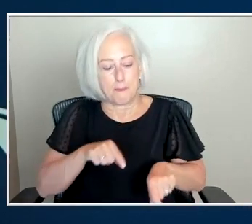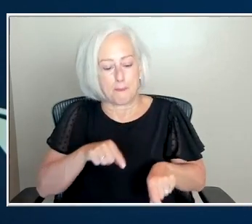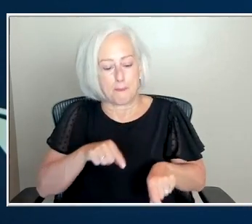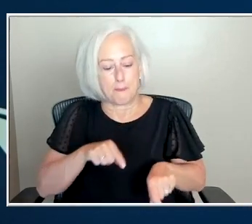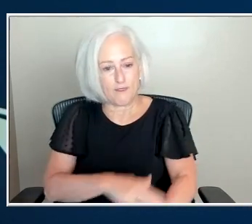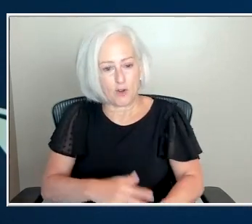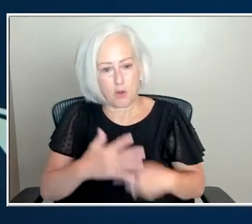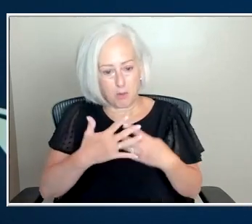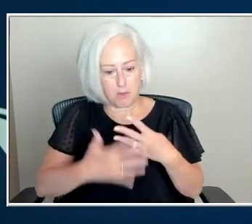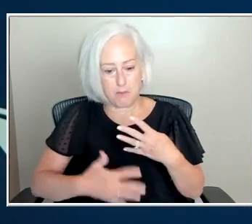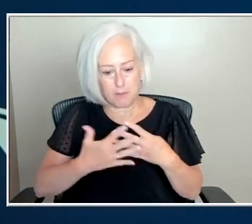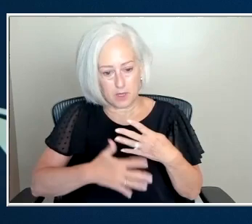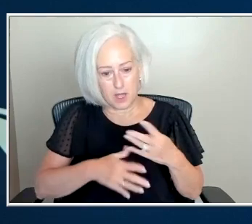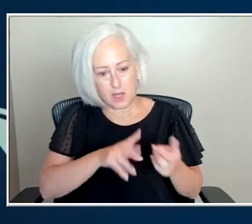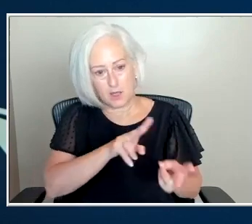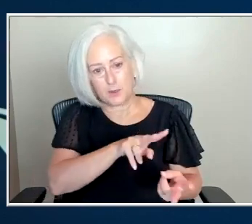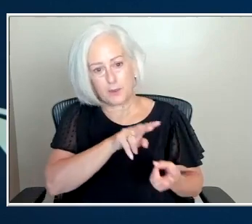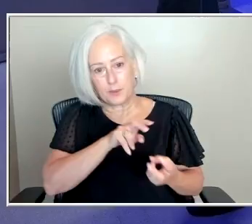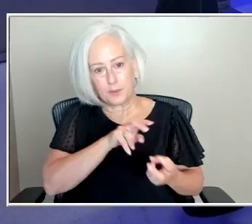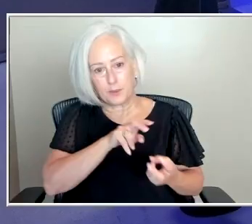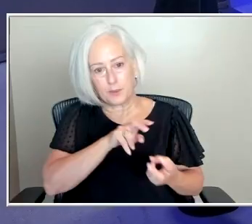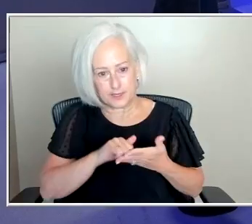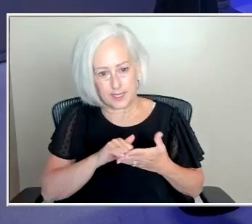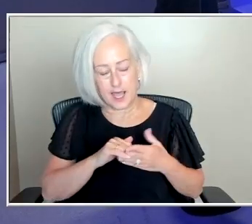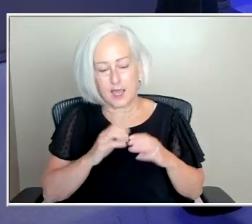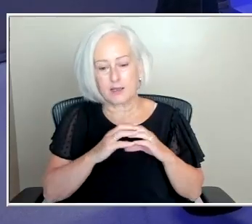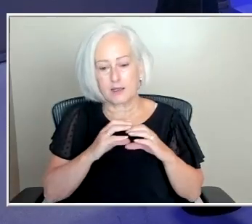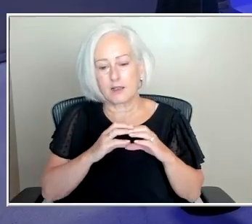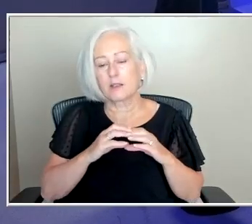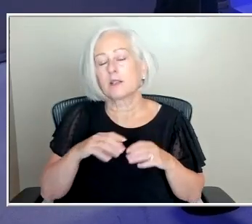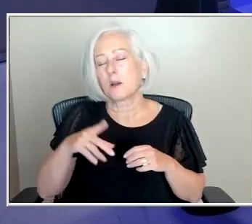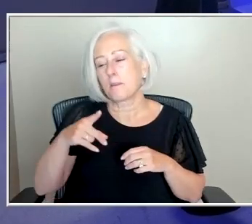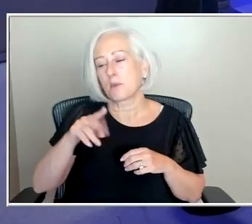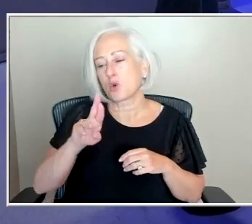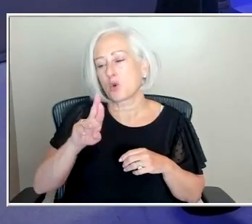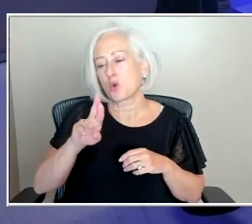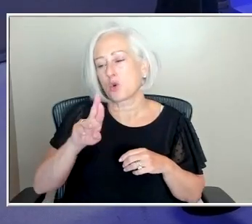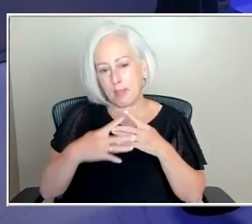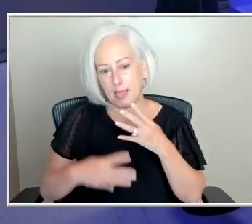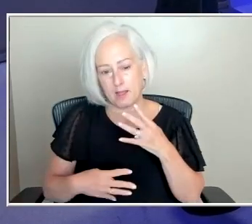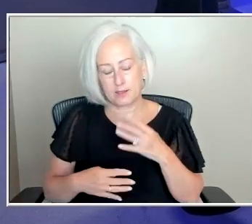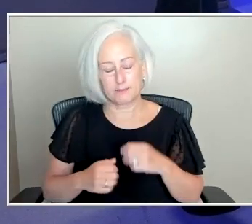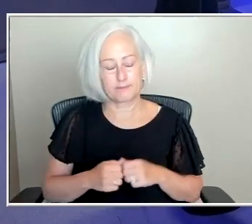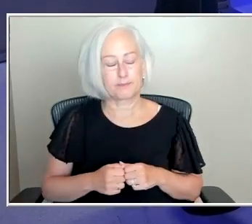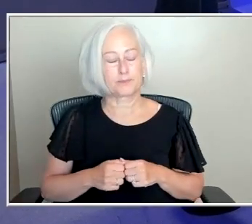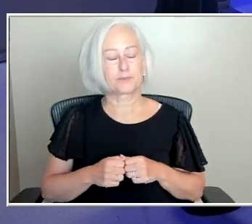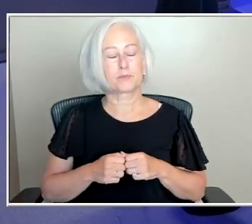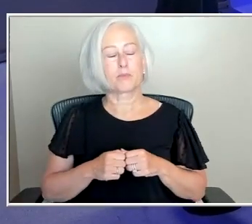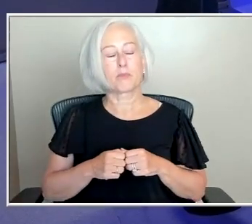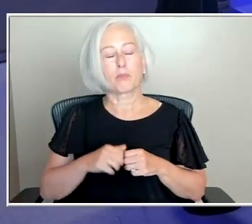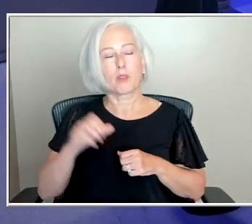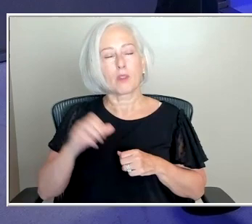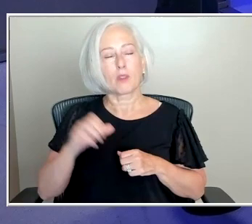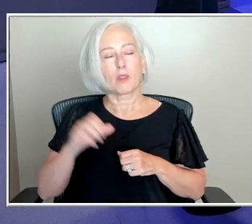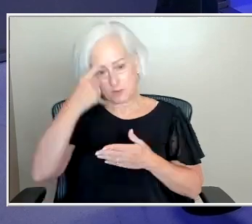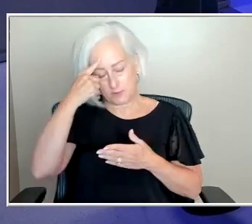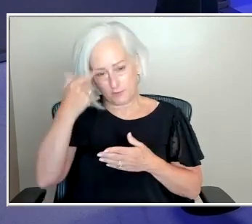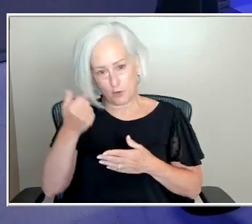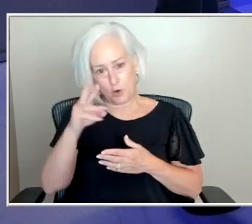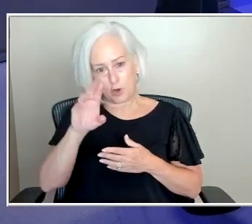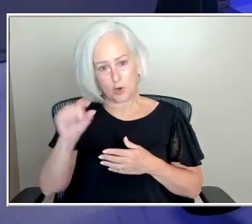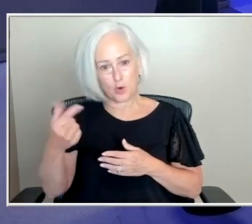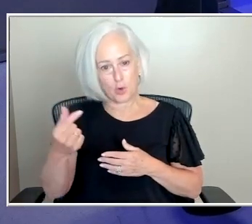used peripheral blood. Jennifer wants to know, were there other treatment options for Greg had he not been able to find that